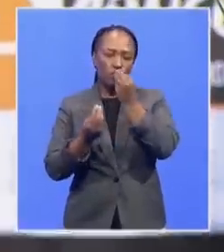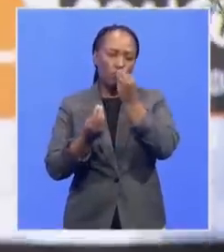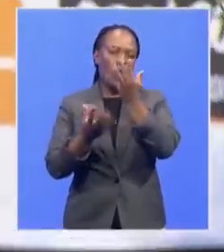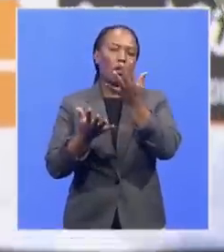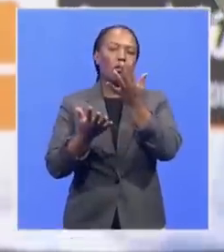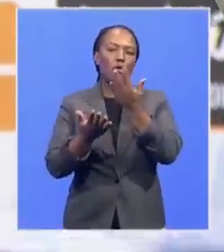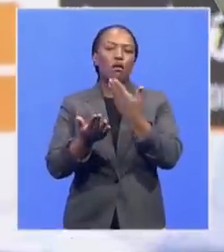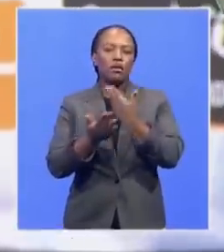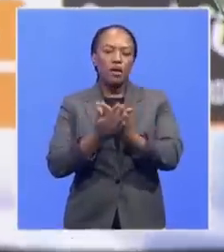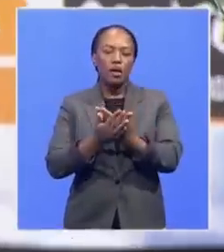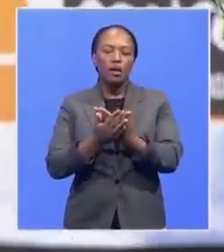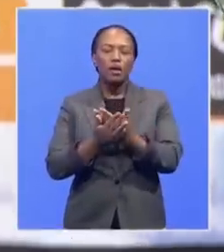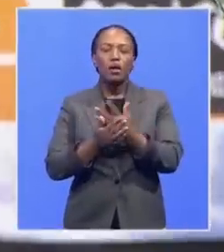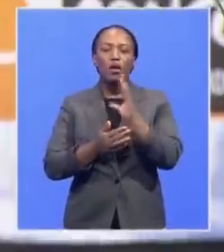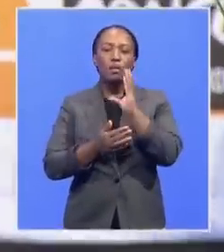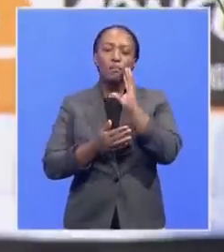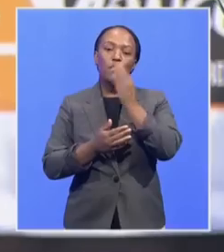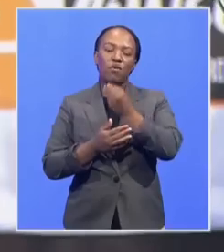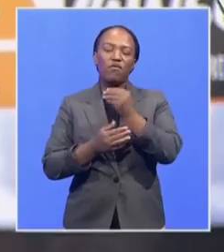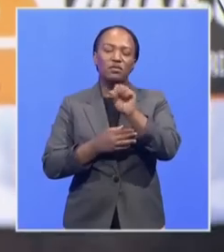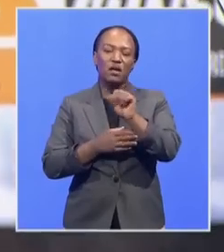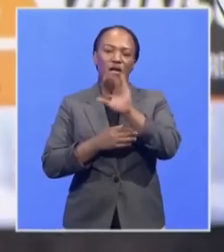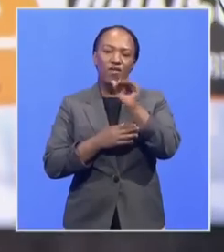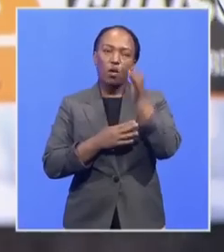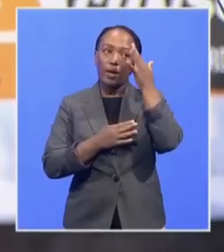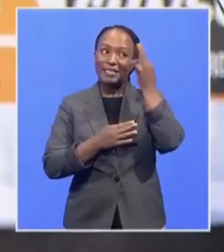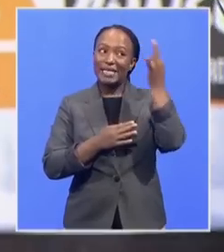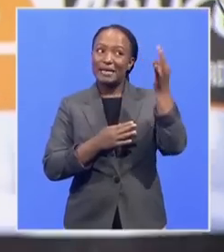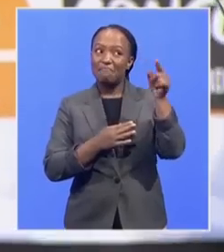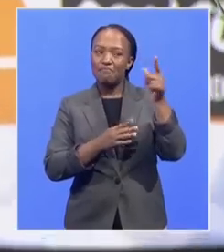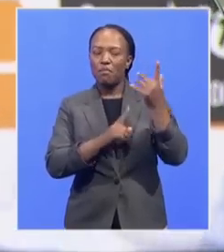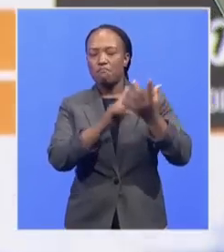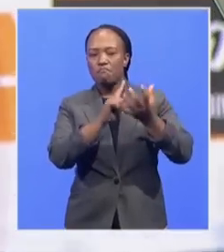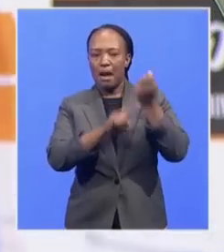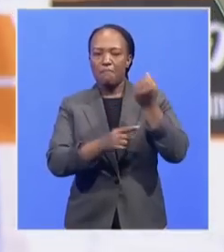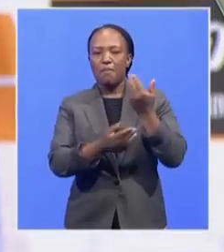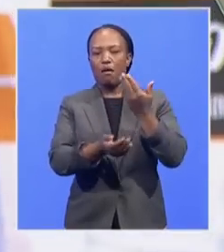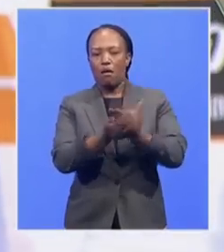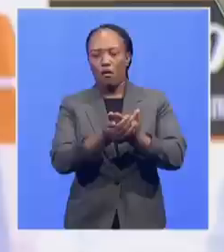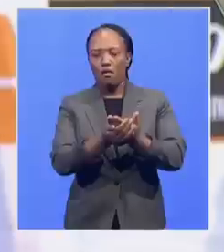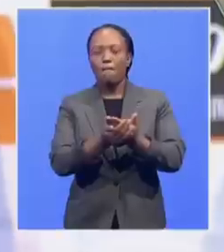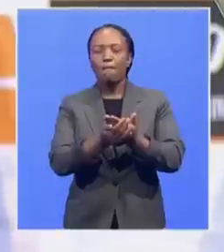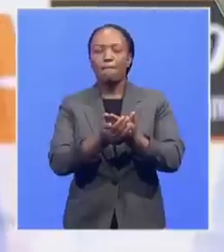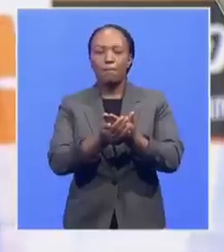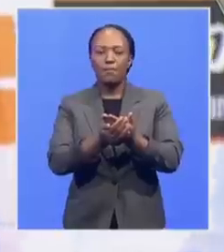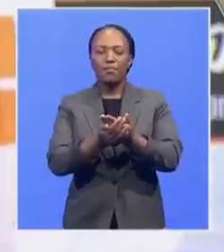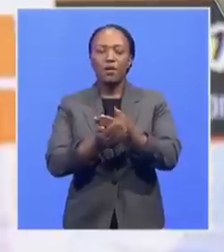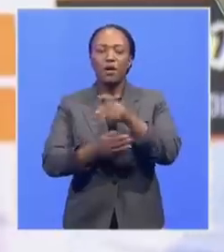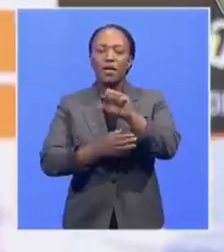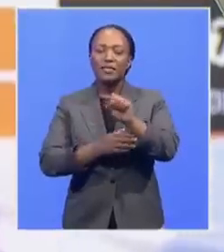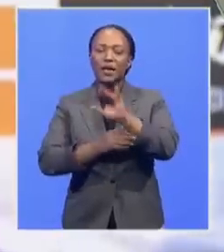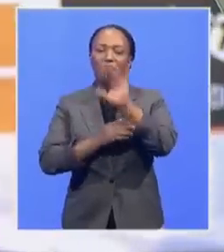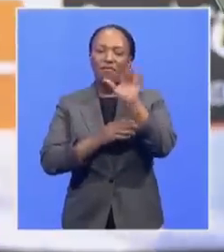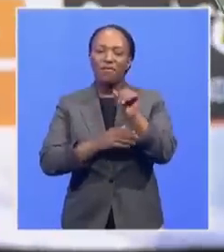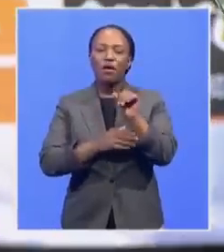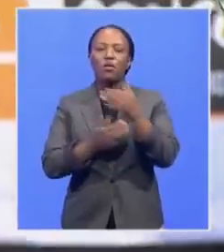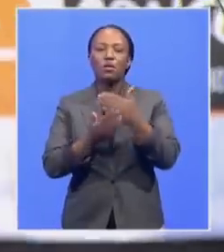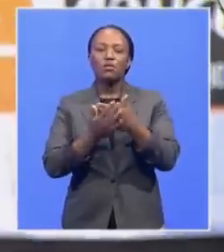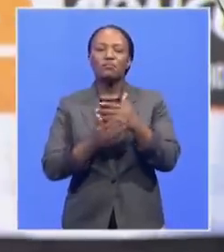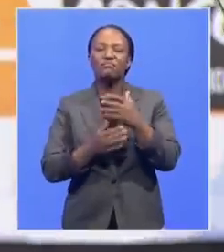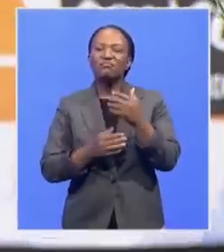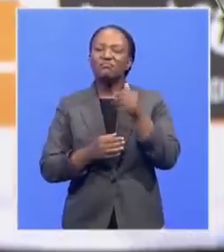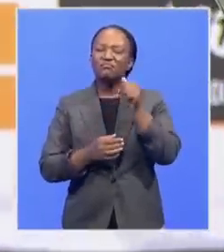Africa ya ditoro tsa rona ebe South Africa e mogolo wa rona Nelson